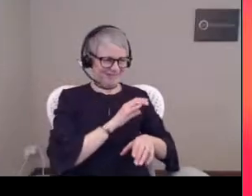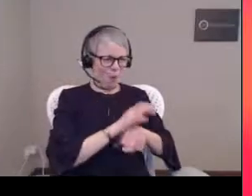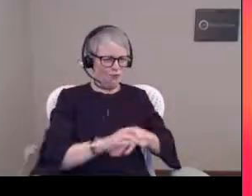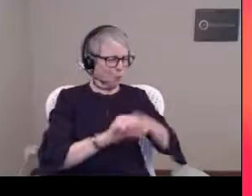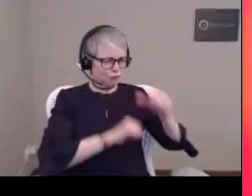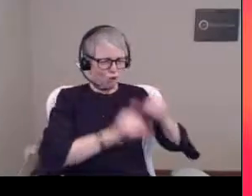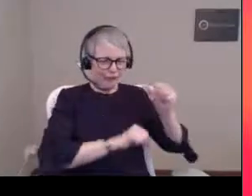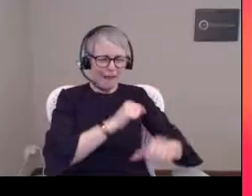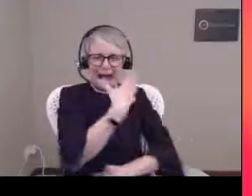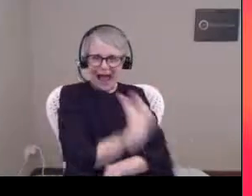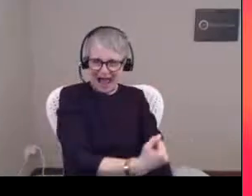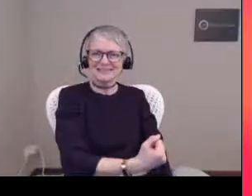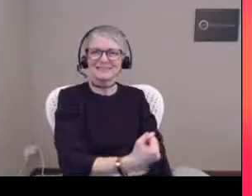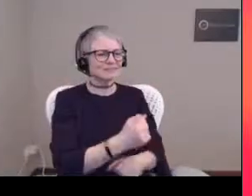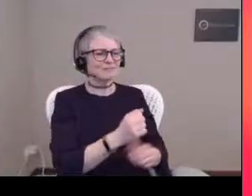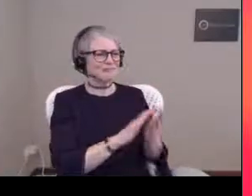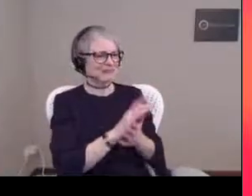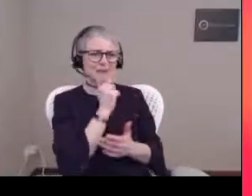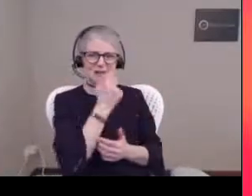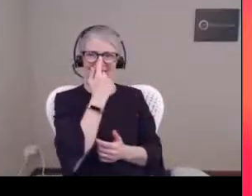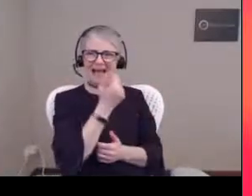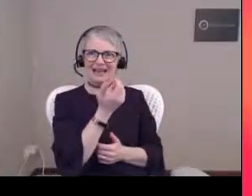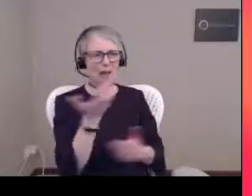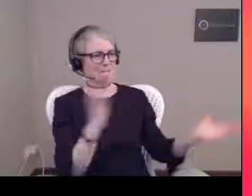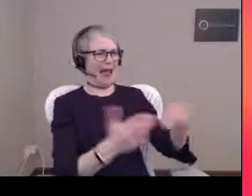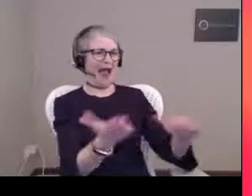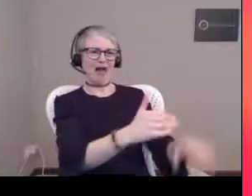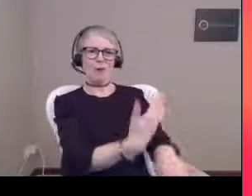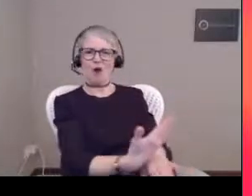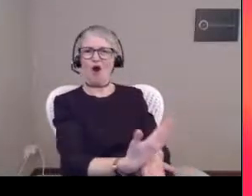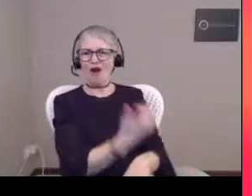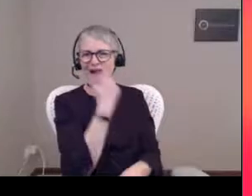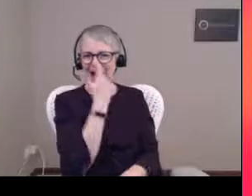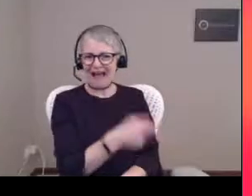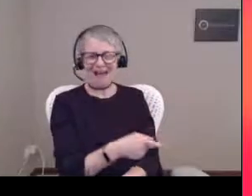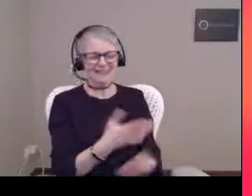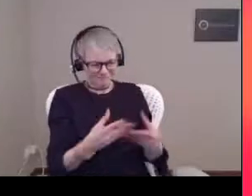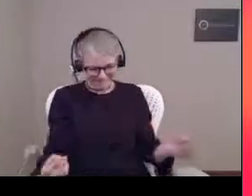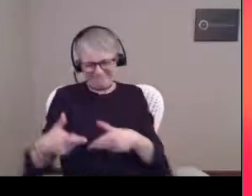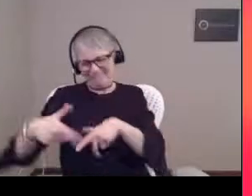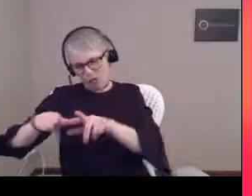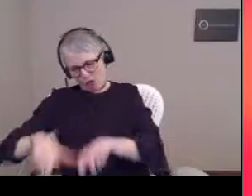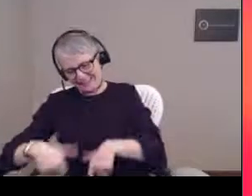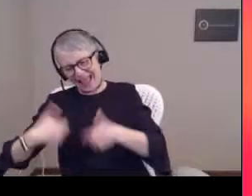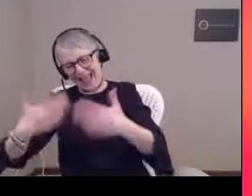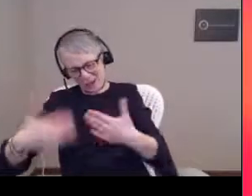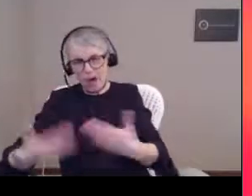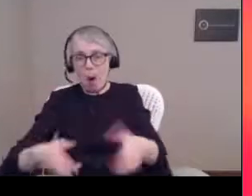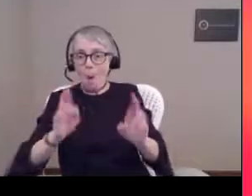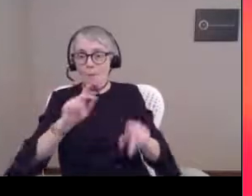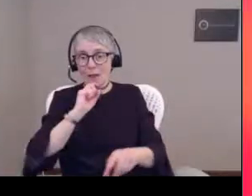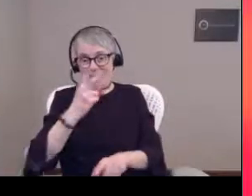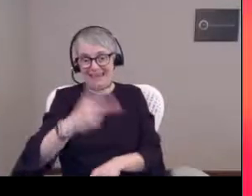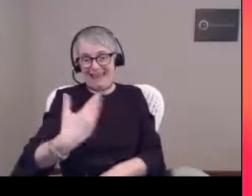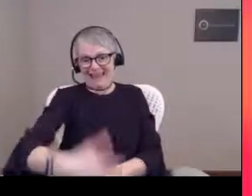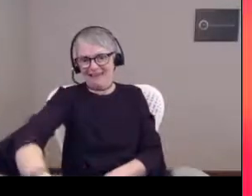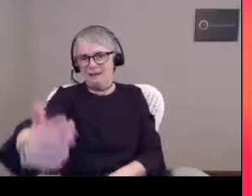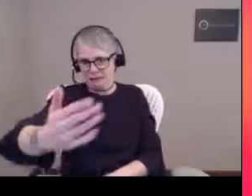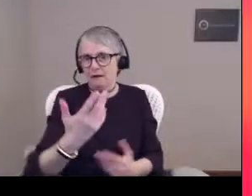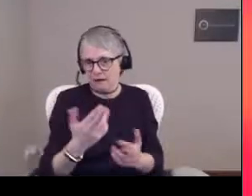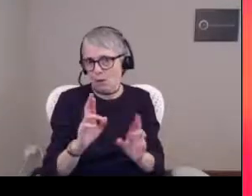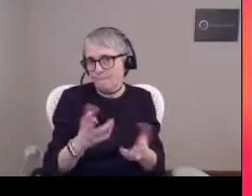moment. So no, I think that shows you a bit of commitment from the top, that stuff we shouldn't